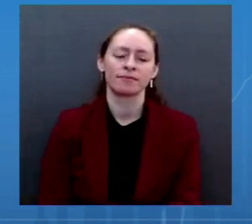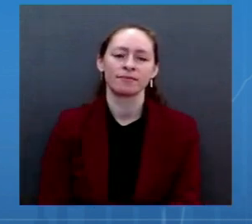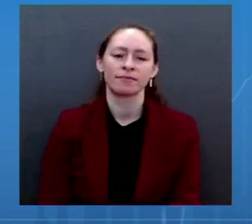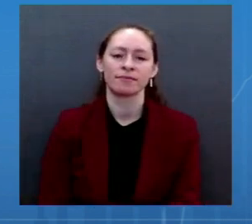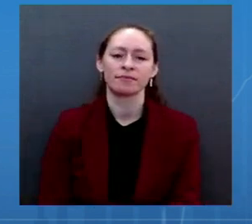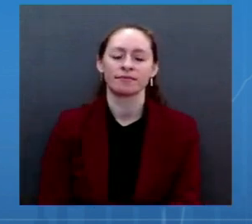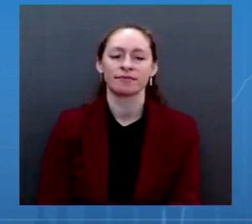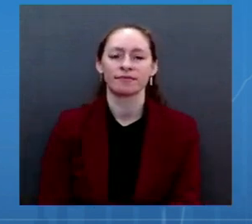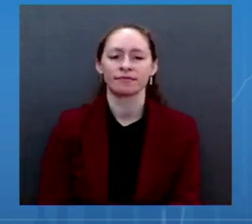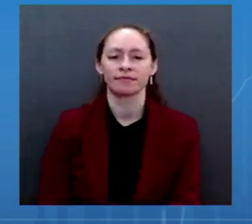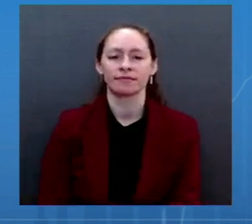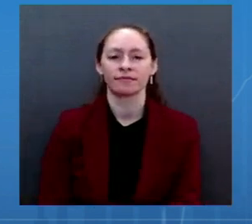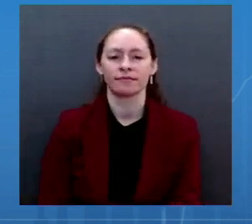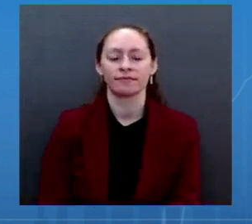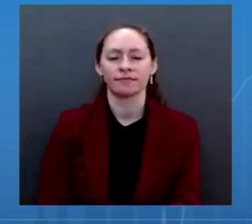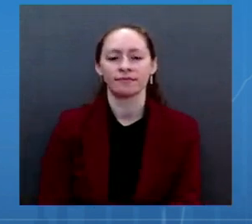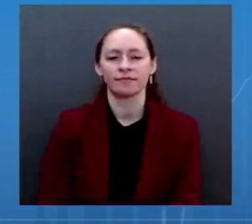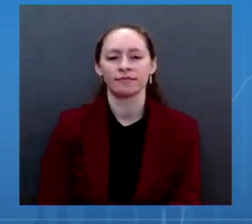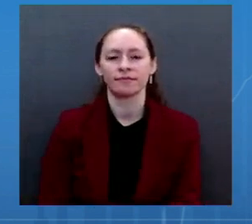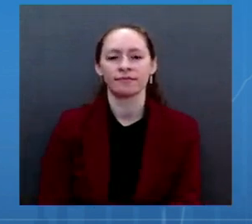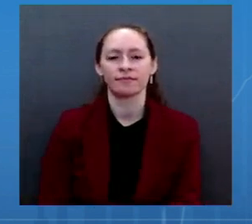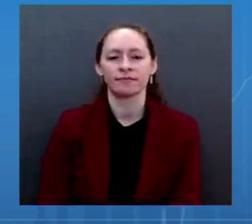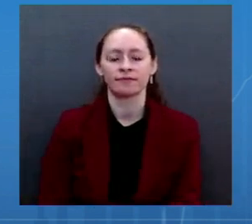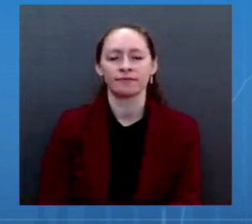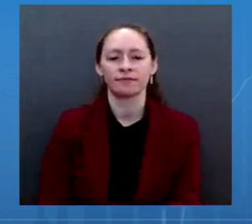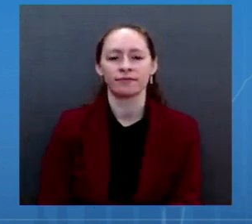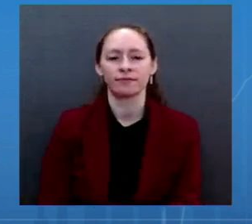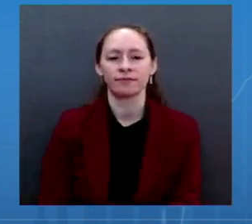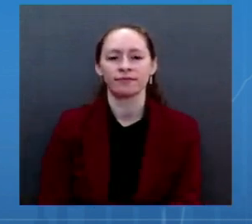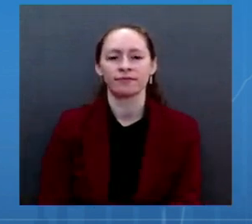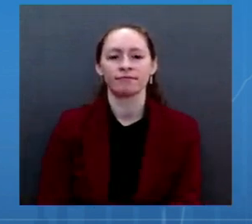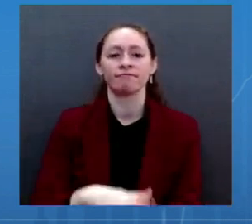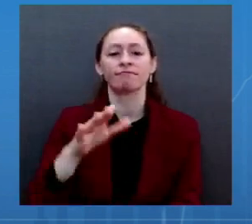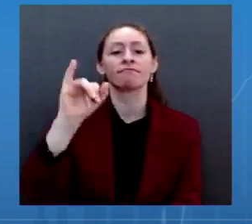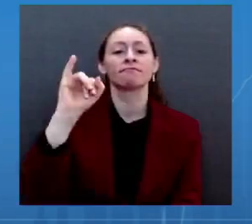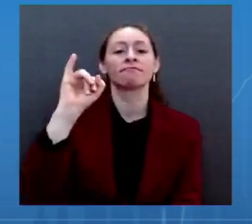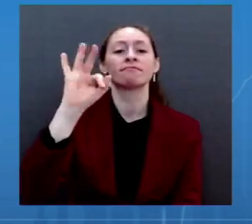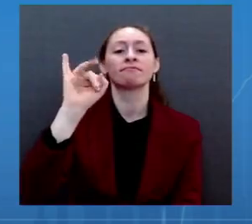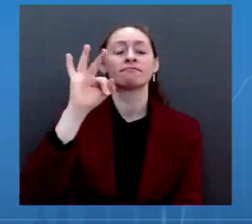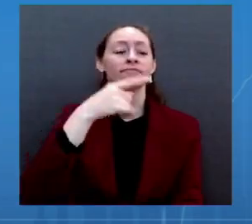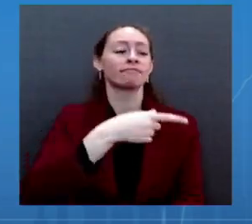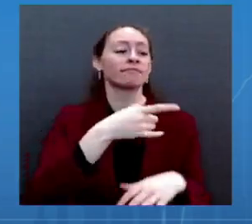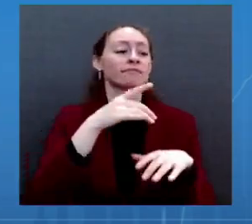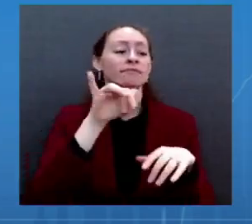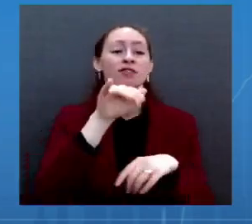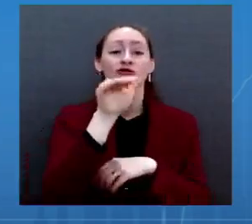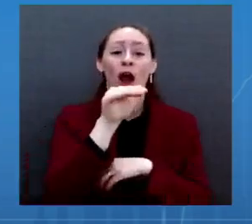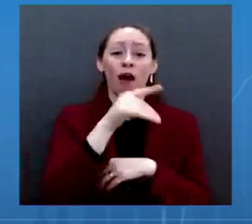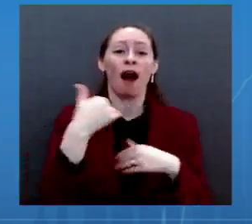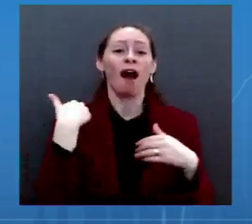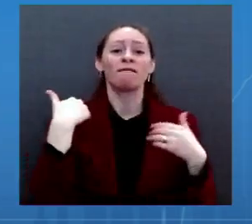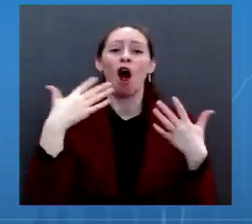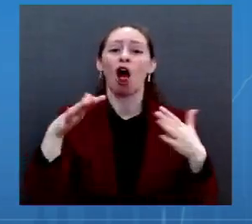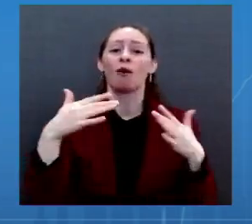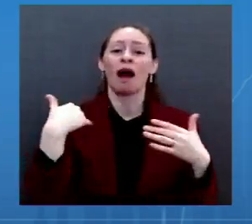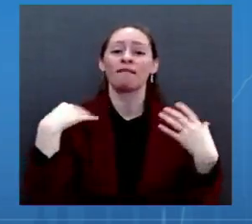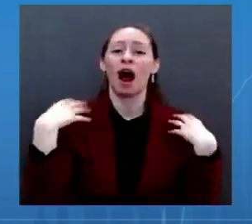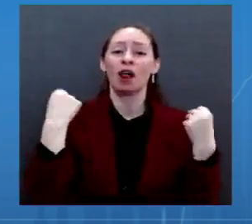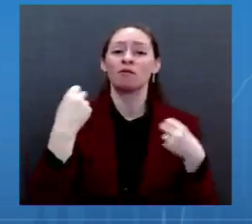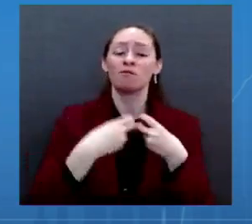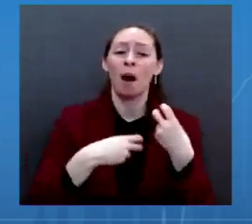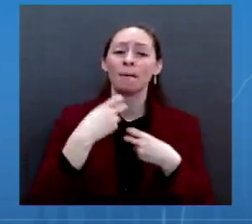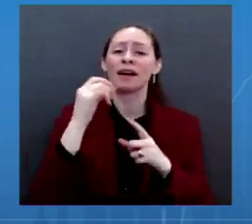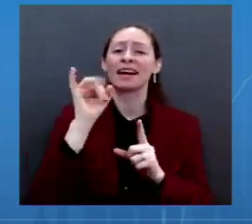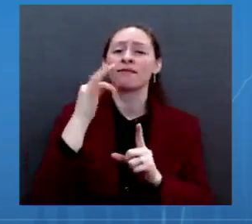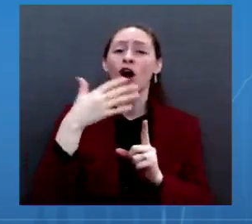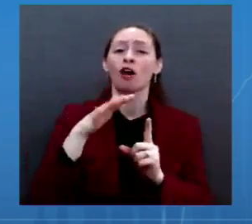wind up in the hospital. That is just an inevitability. Given the high degree of transmissibility, we should follow all